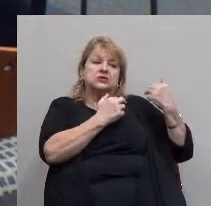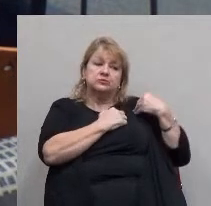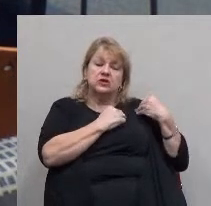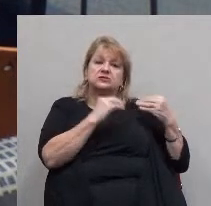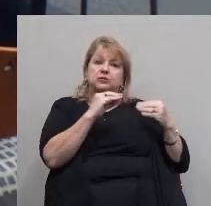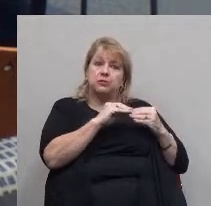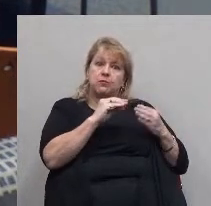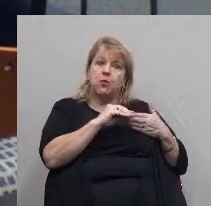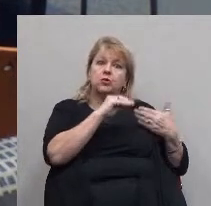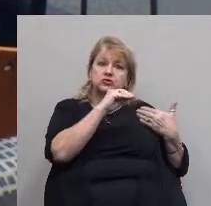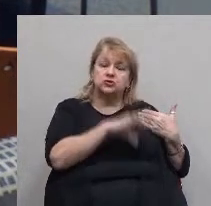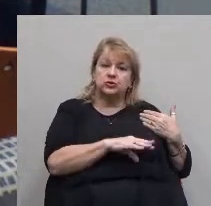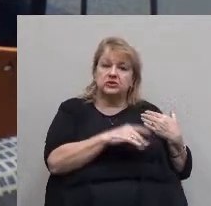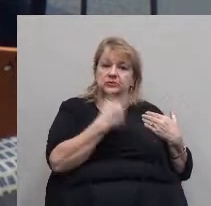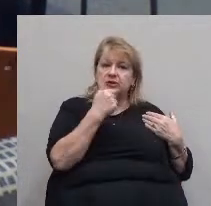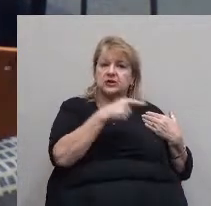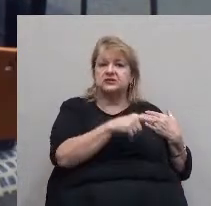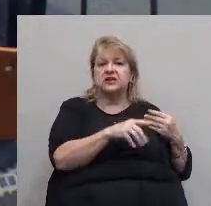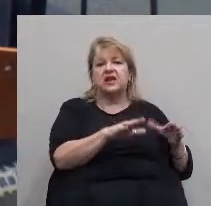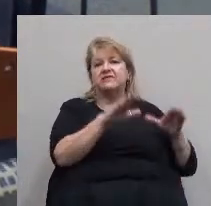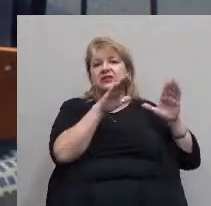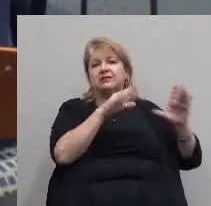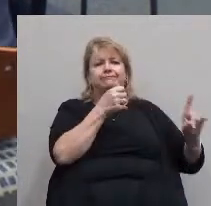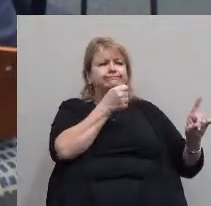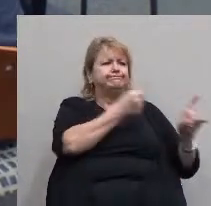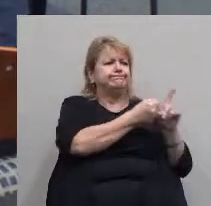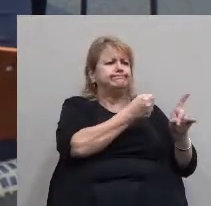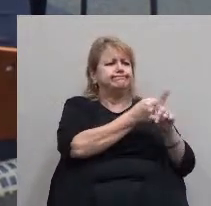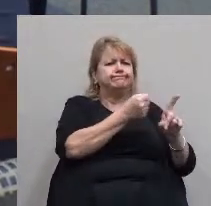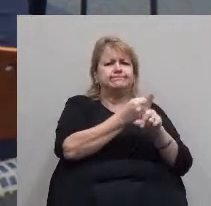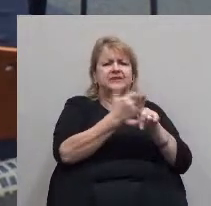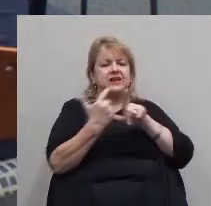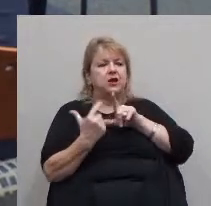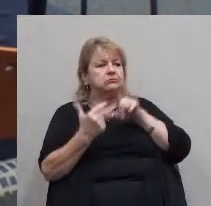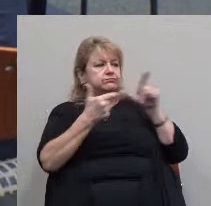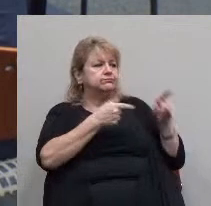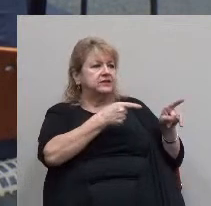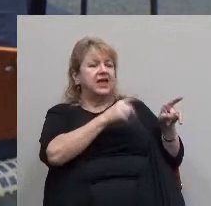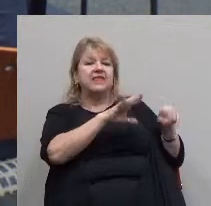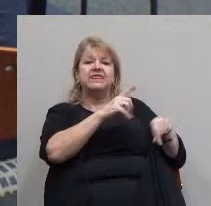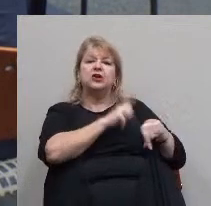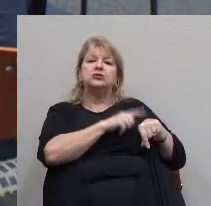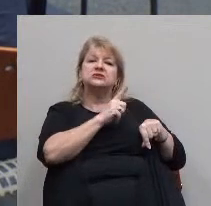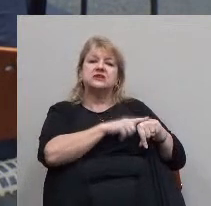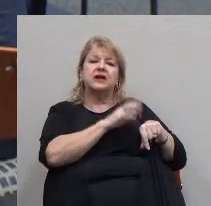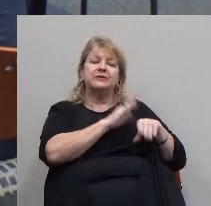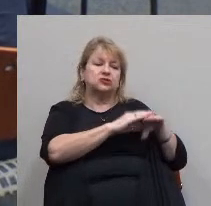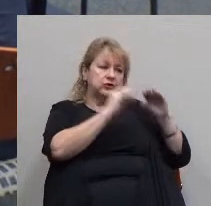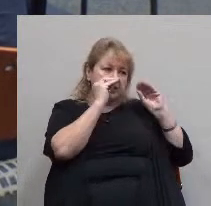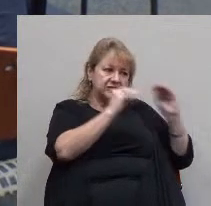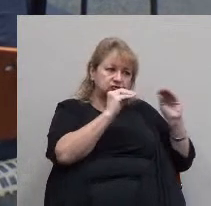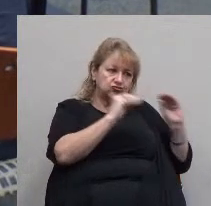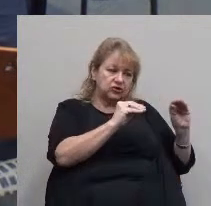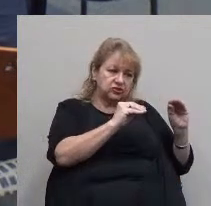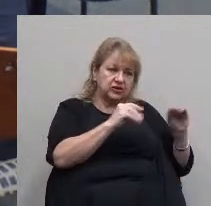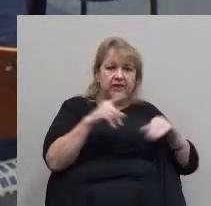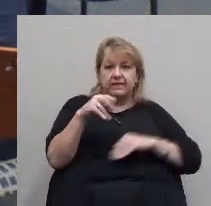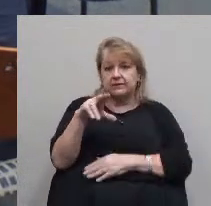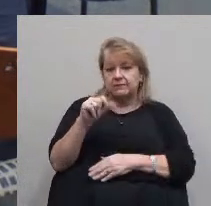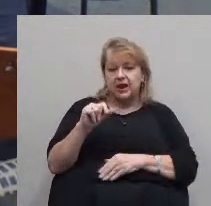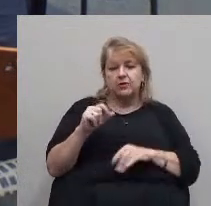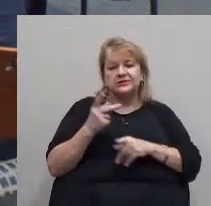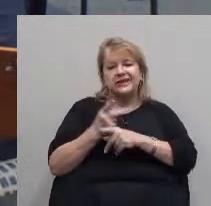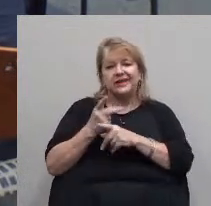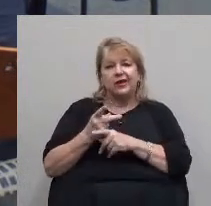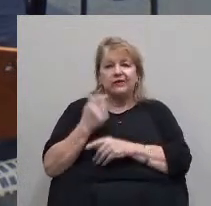students, because they have such an incredible impact on the students, and their time is spent on the instruction piece. And